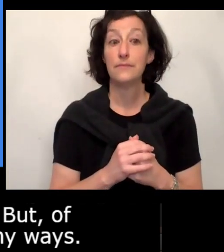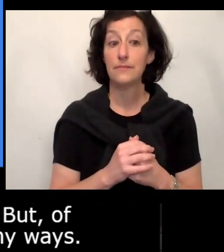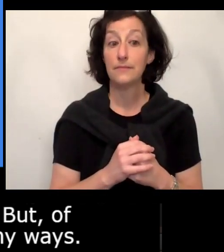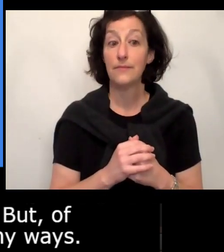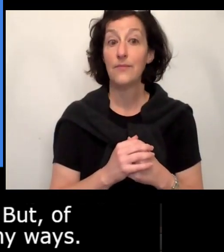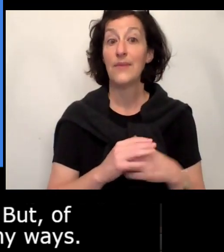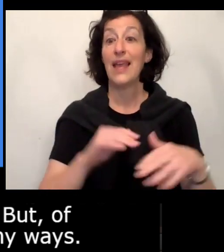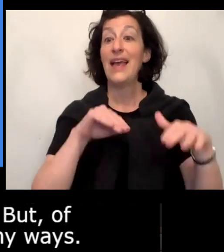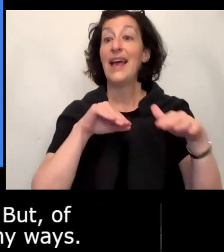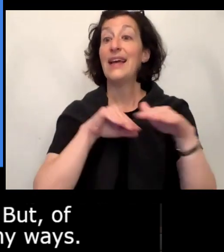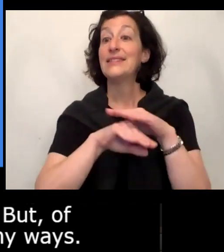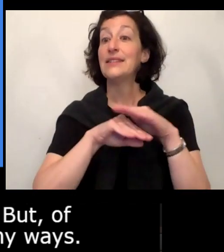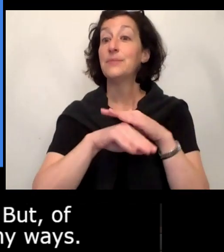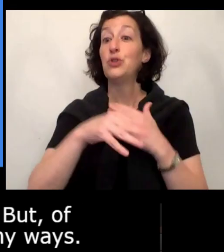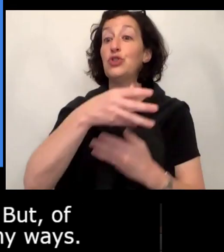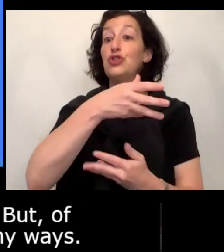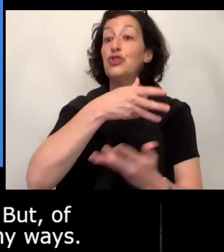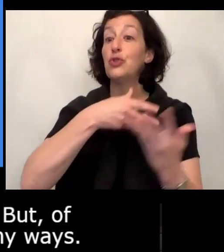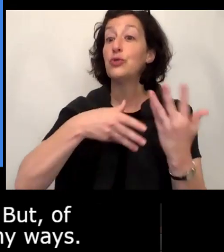accessible social media.